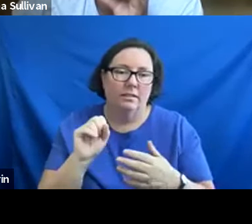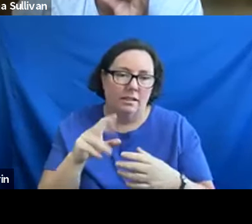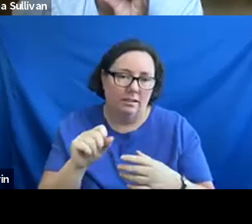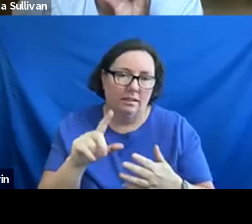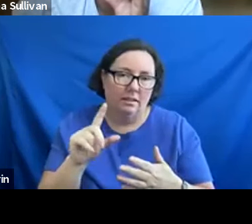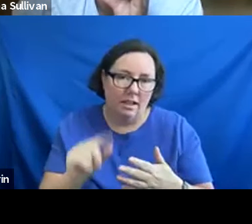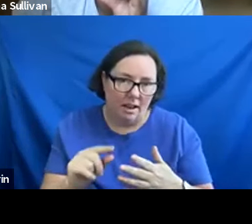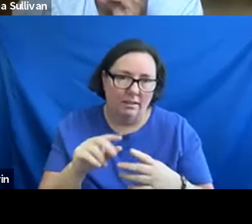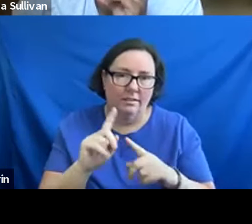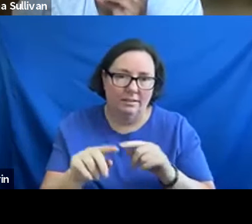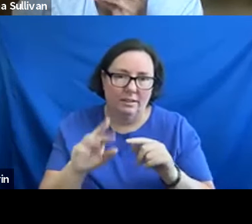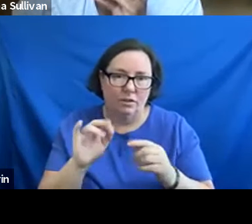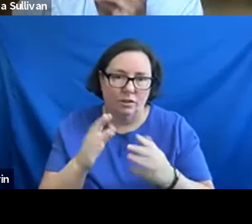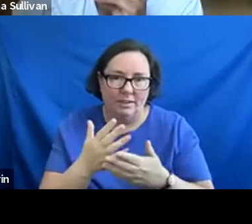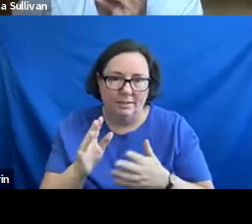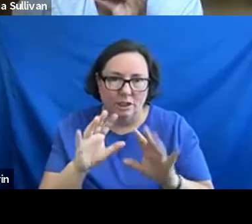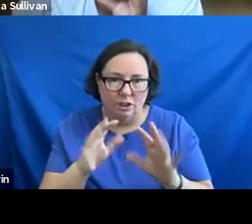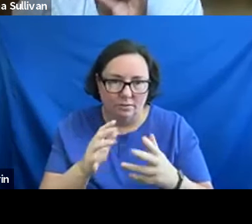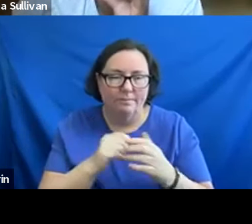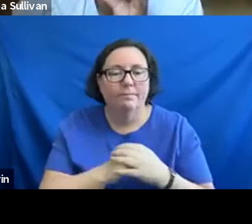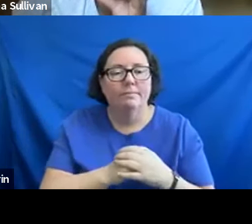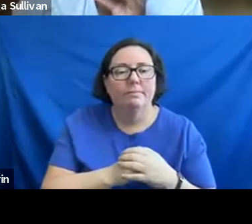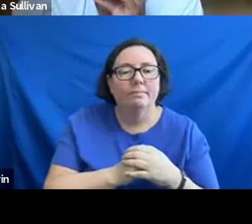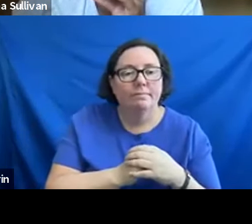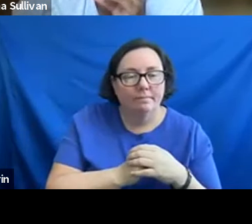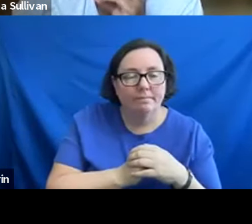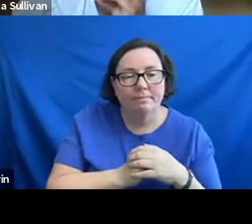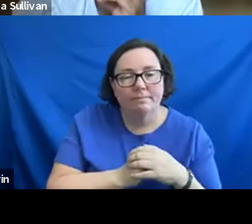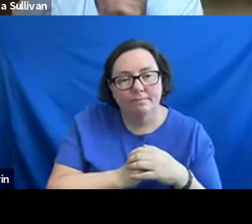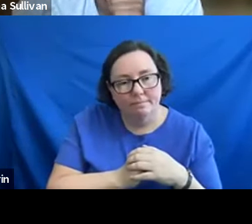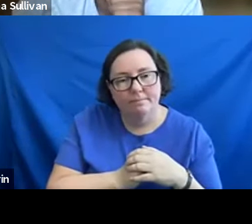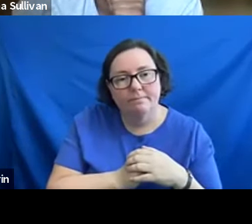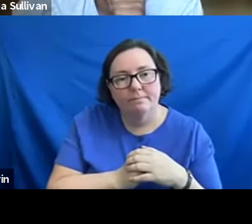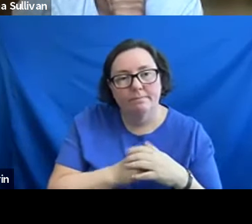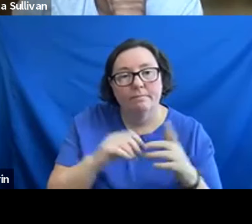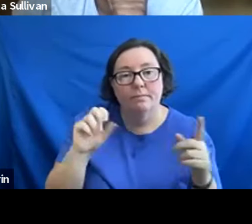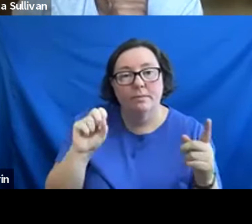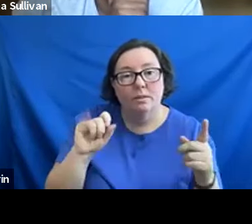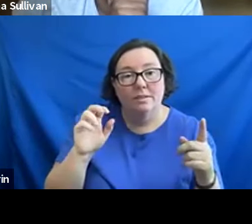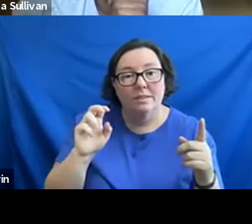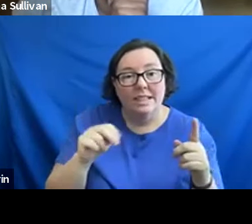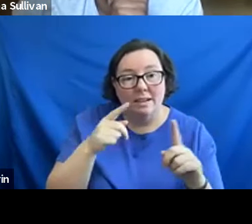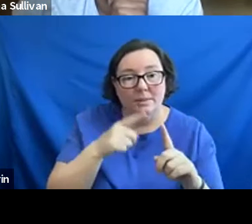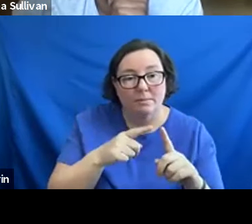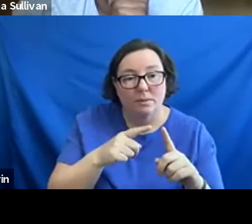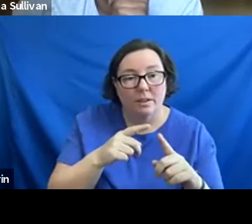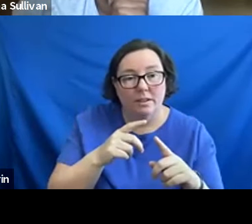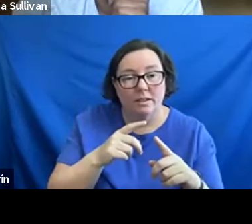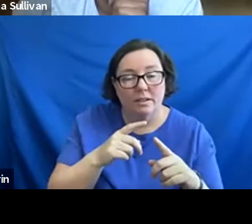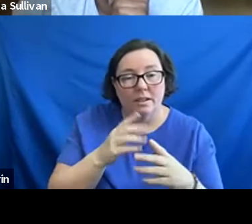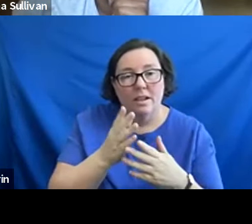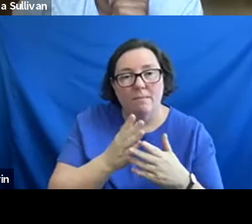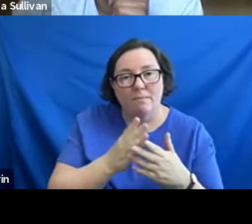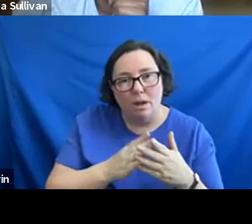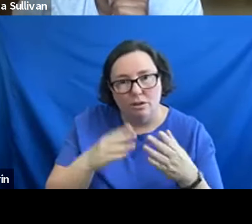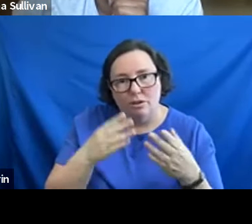land on the various groups. So it's to Simon's point, like partially opening